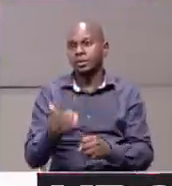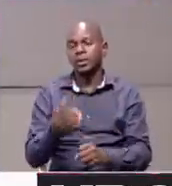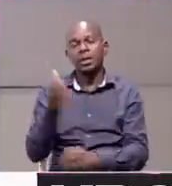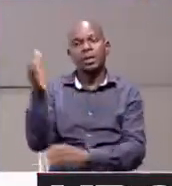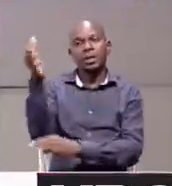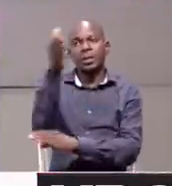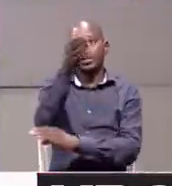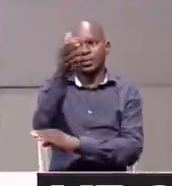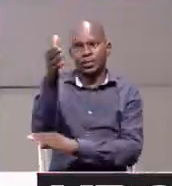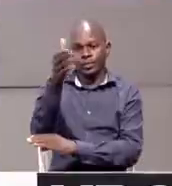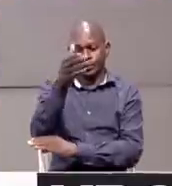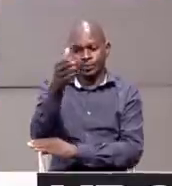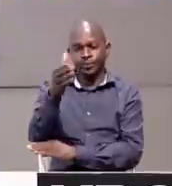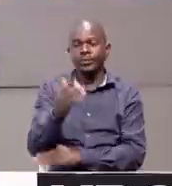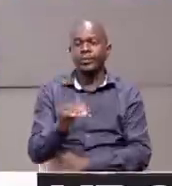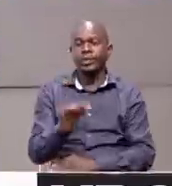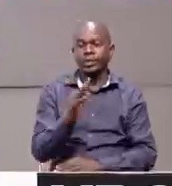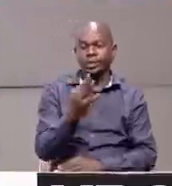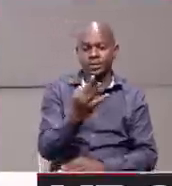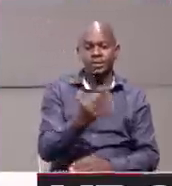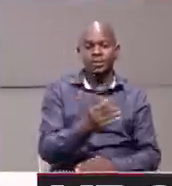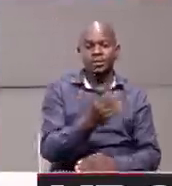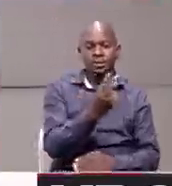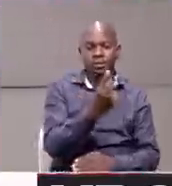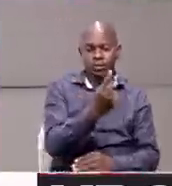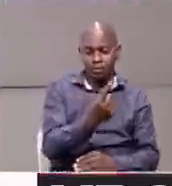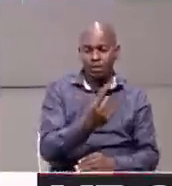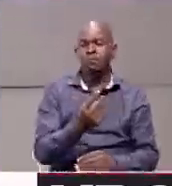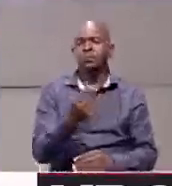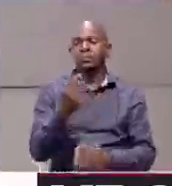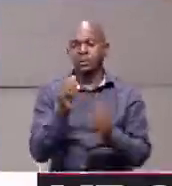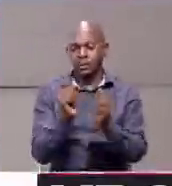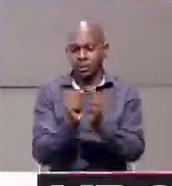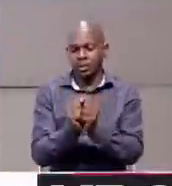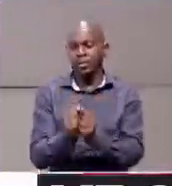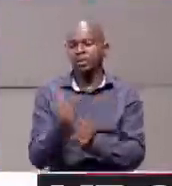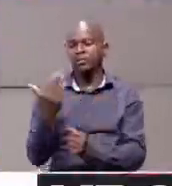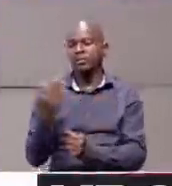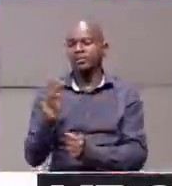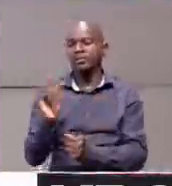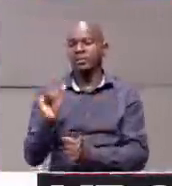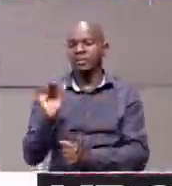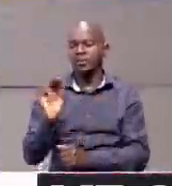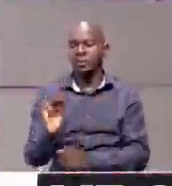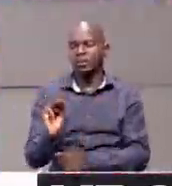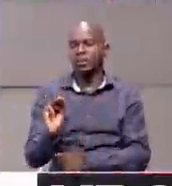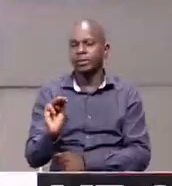the runners in three phases of 21, 10 and 5 kilometers.